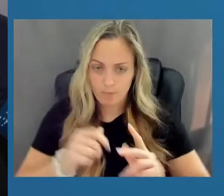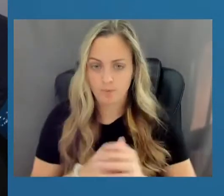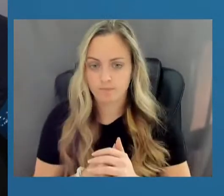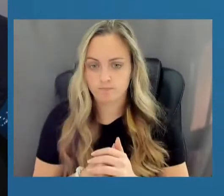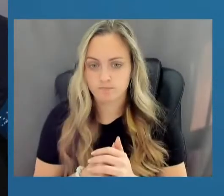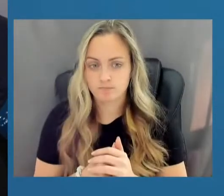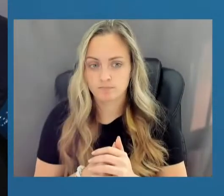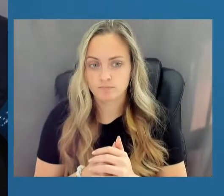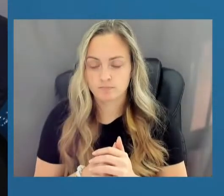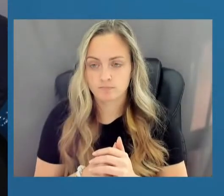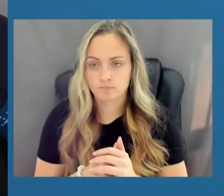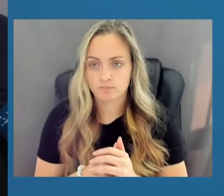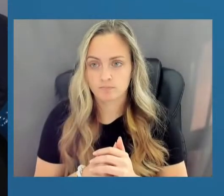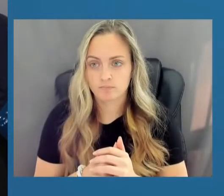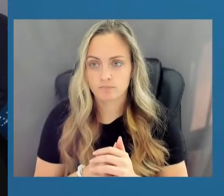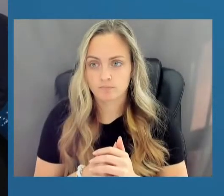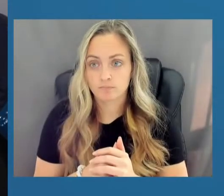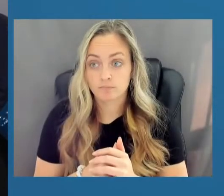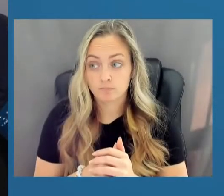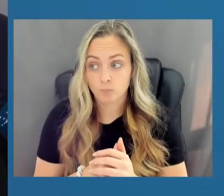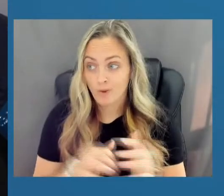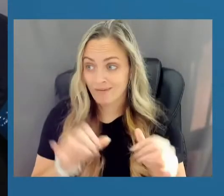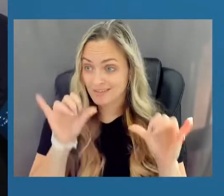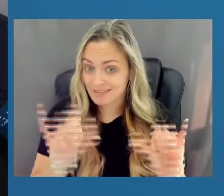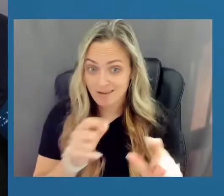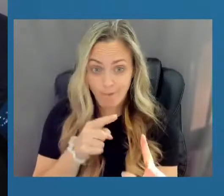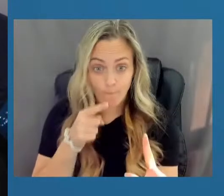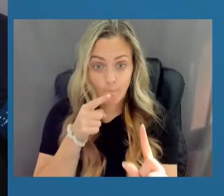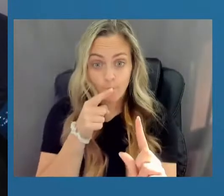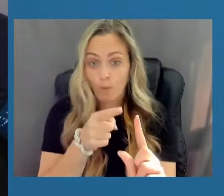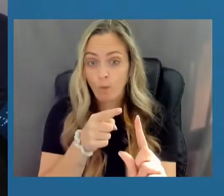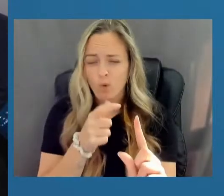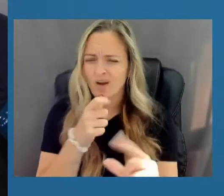rowing in the same direction. We're